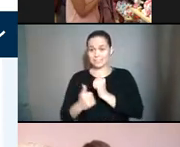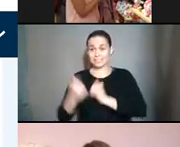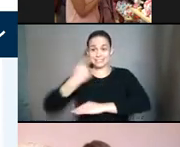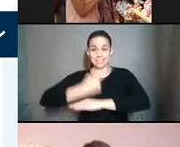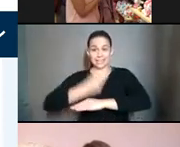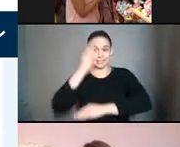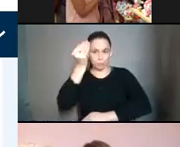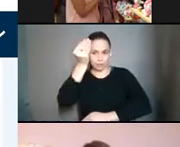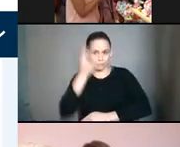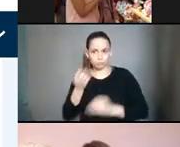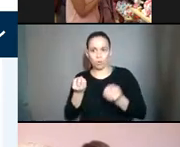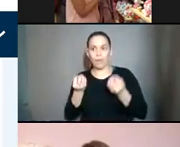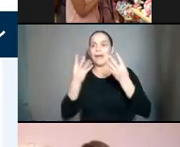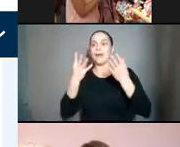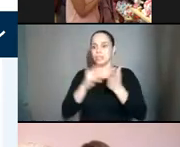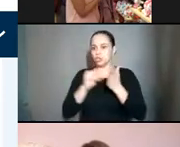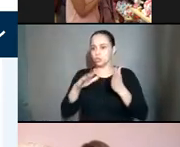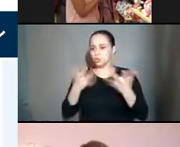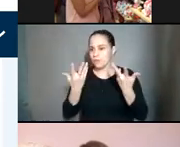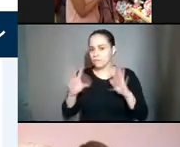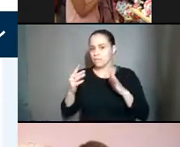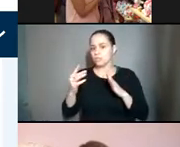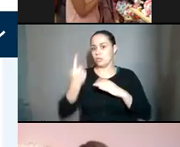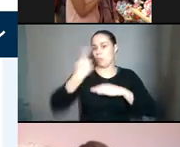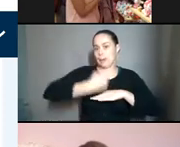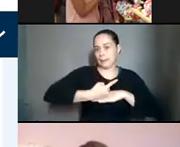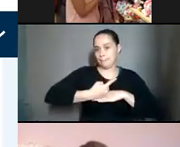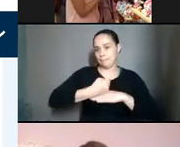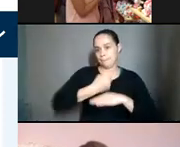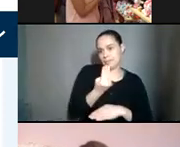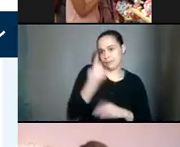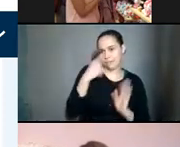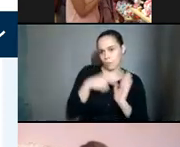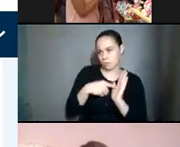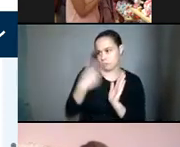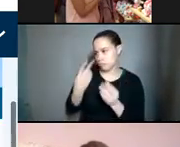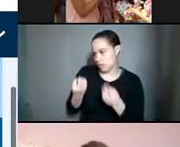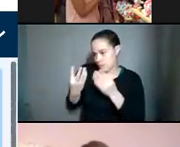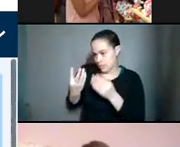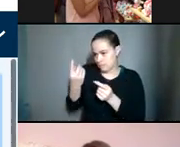day. The same is true for the lessons completed.